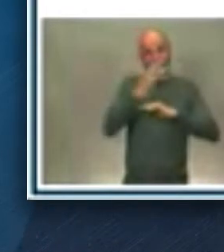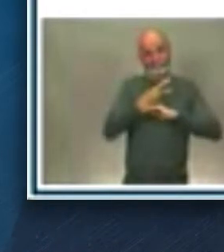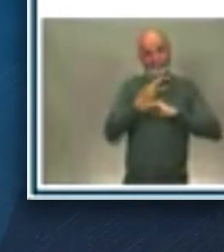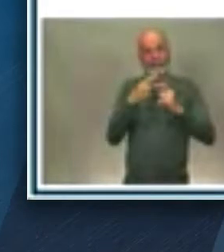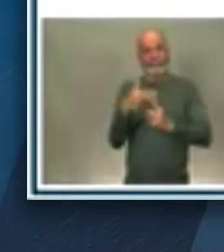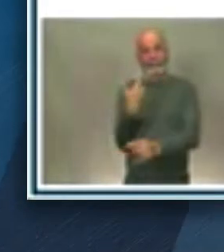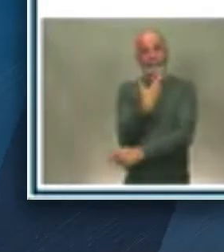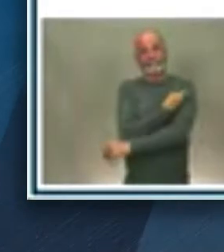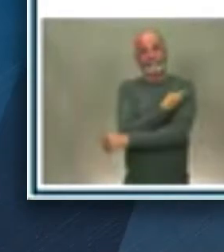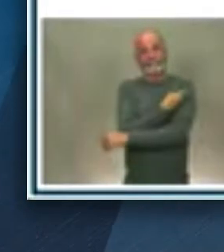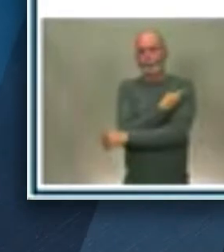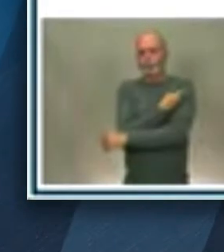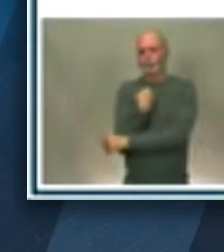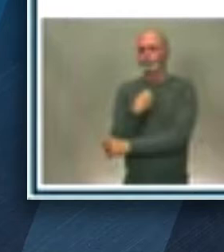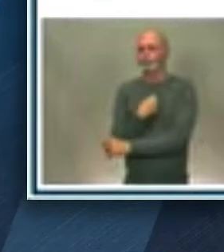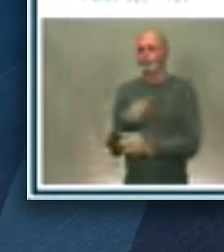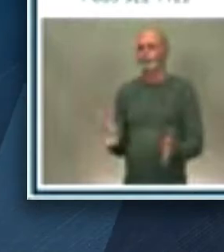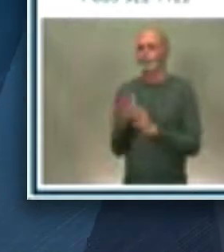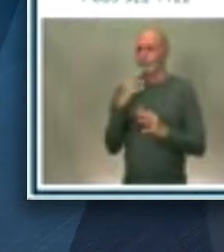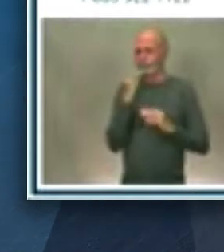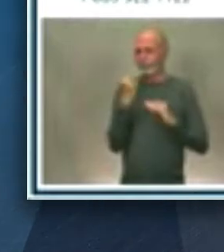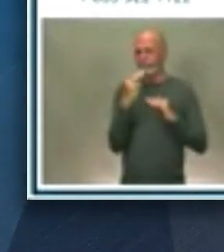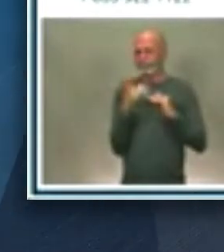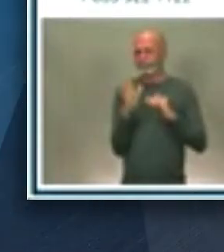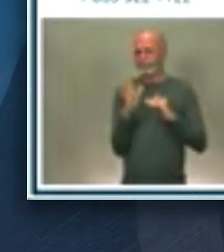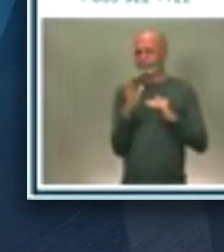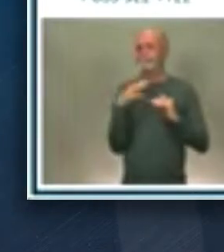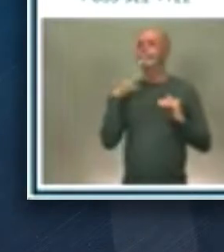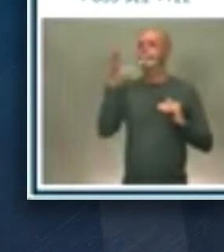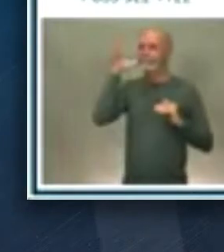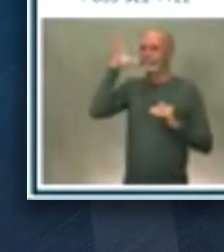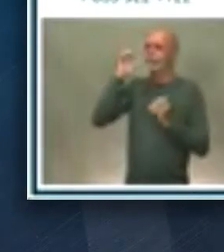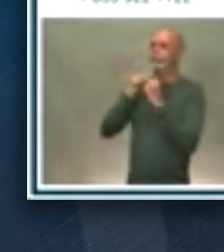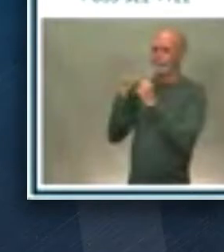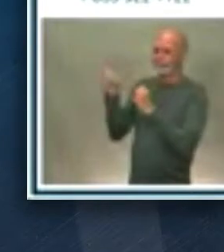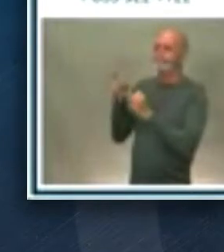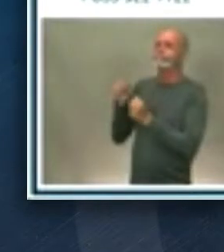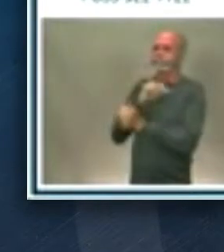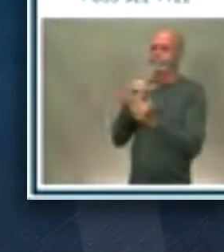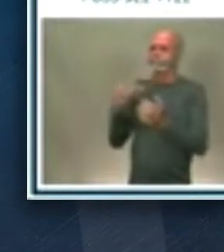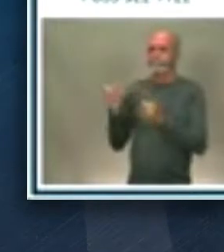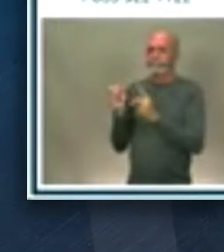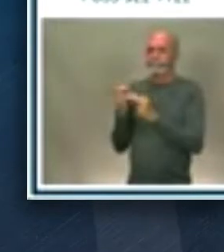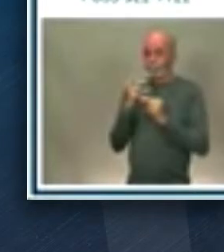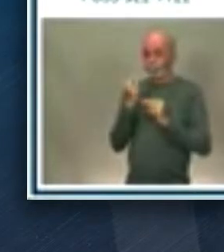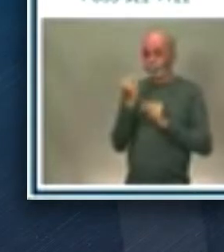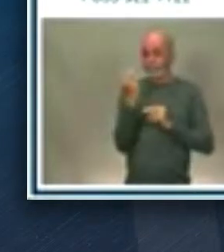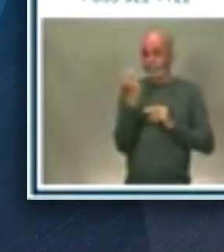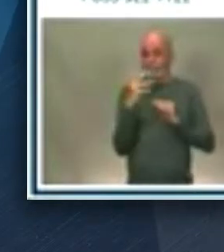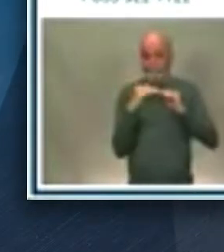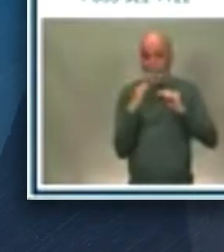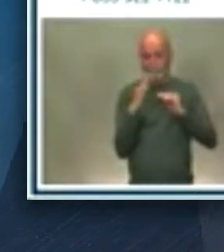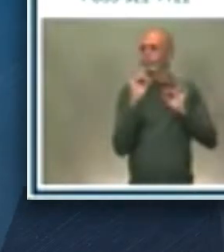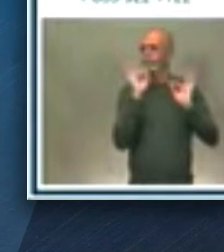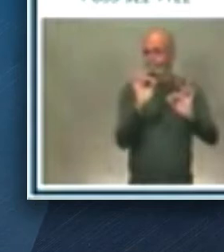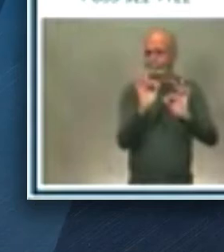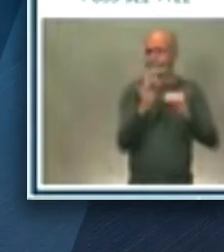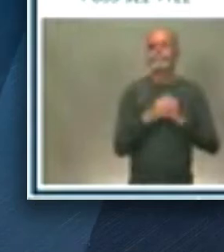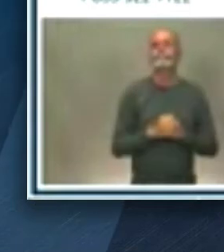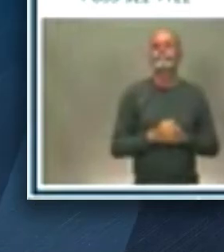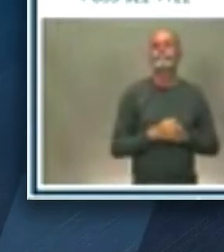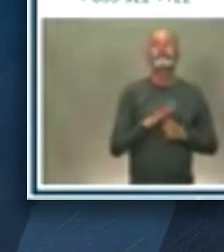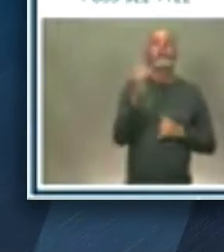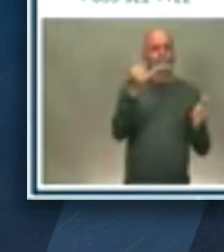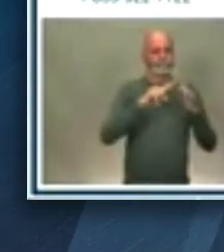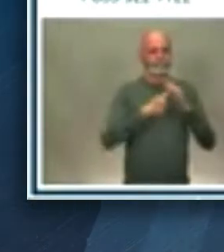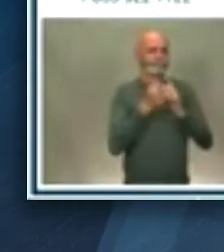encourage them to get their parents to get them vaccinated as soon as they turn 12. Okay, now we'll move to the phones. And as a reminder, I will